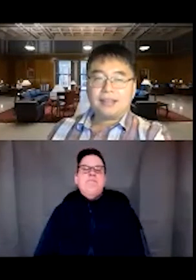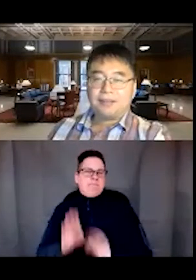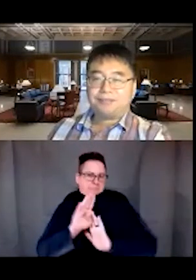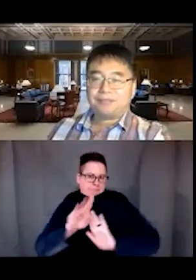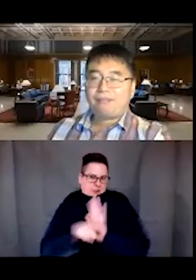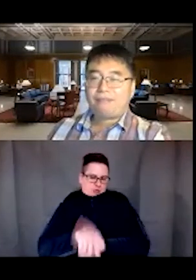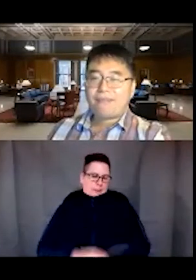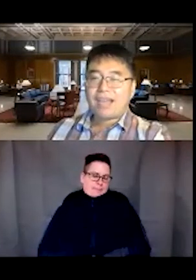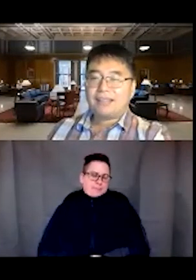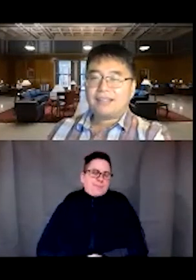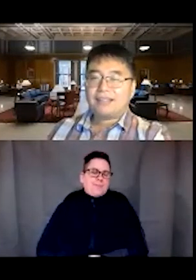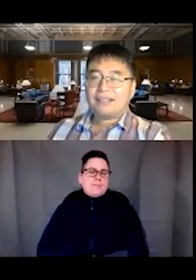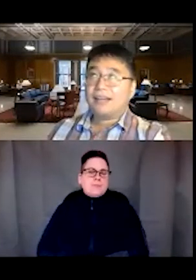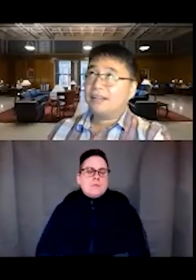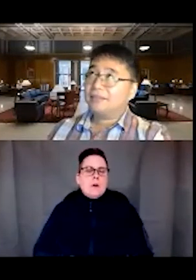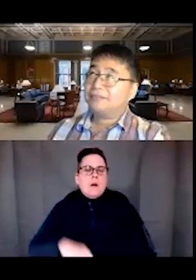that